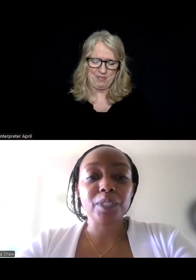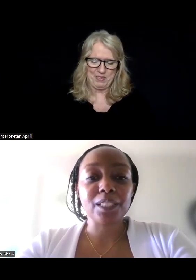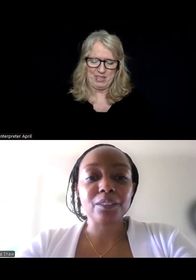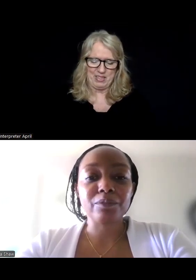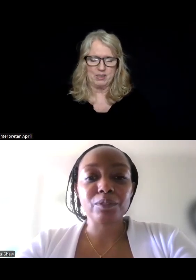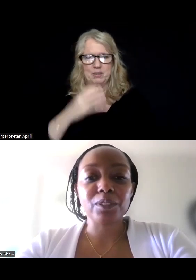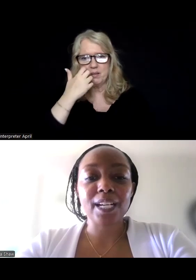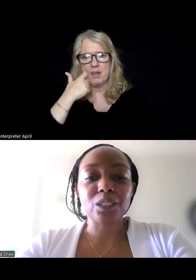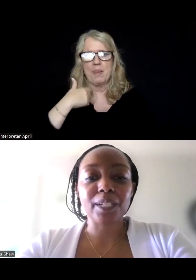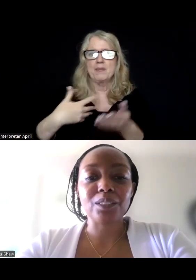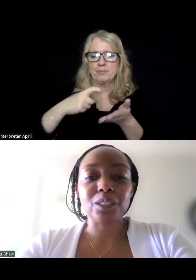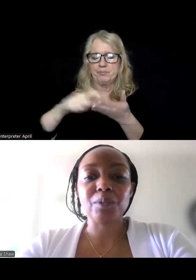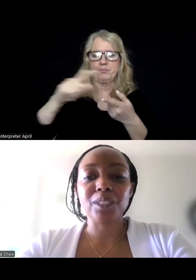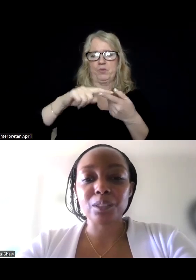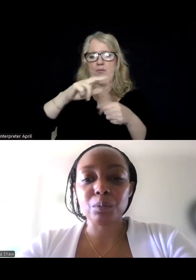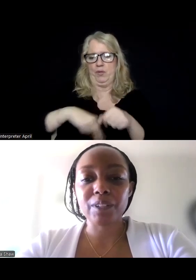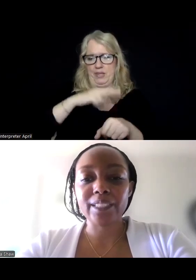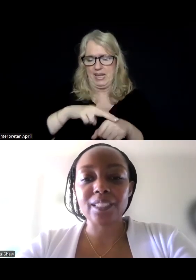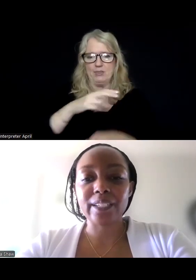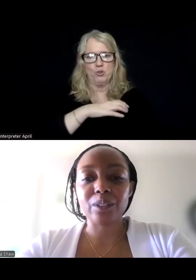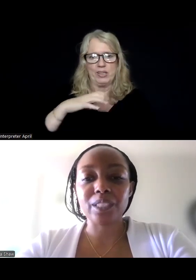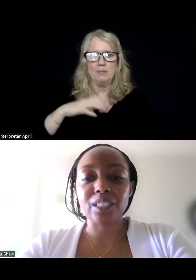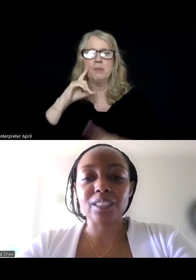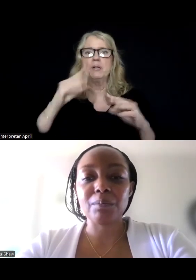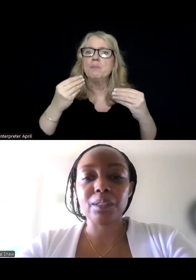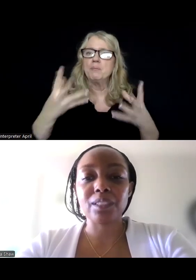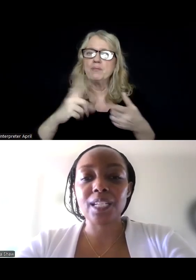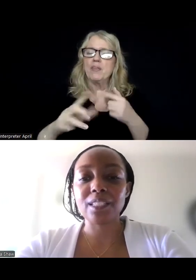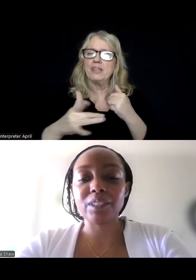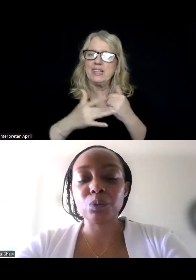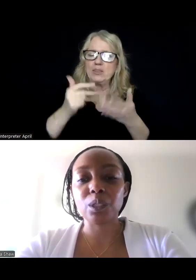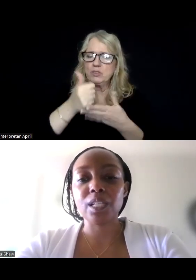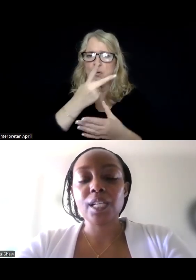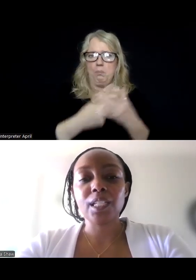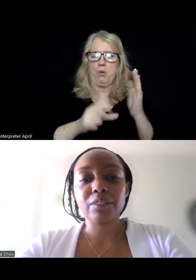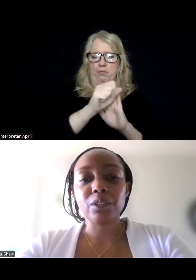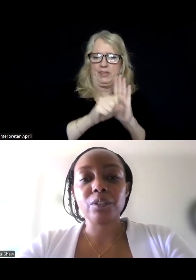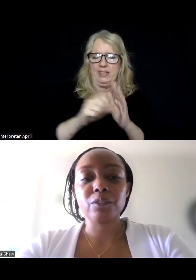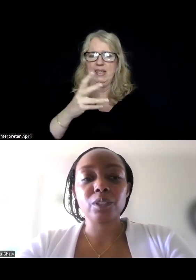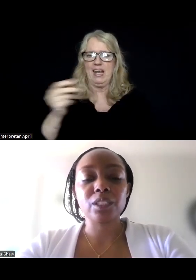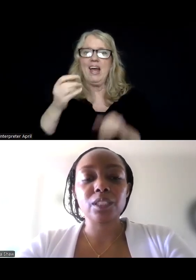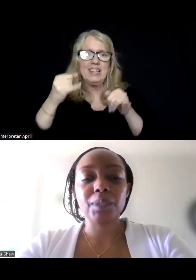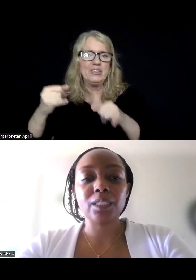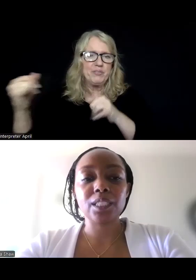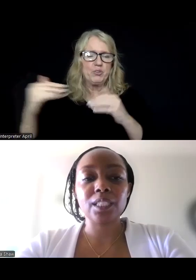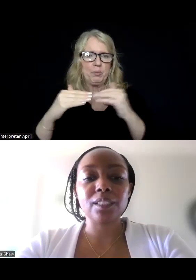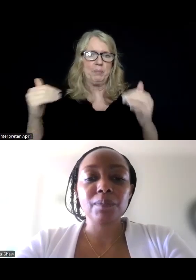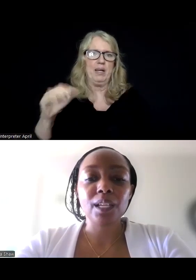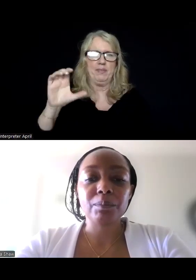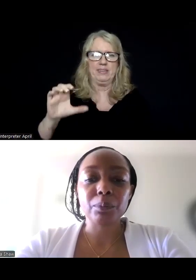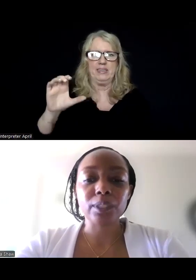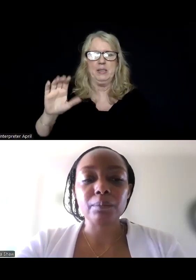was written through the National Council, which also provides the technical assistance at both the state and individual level for the